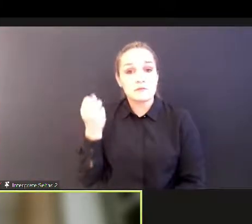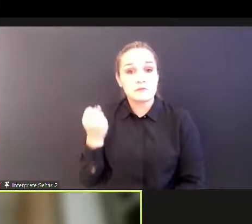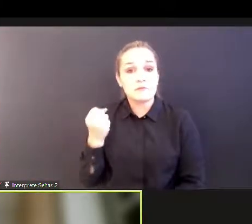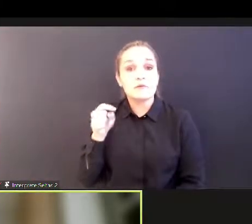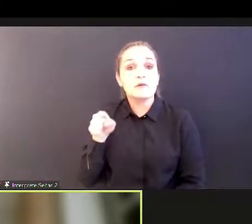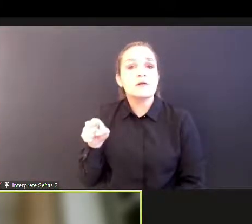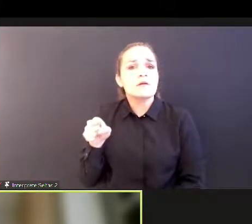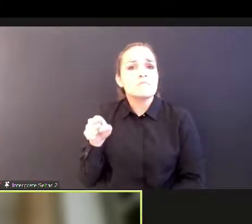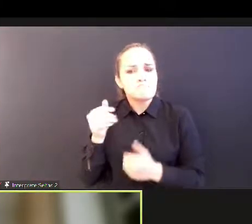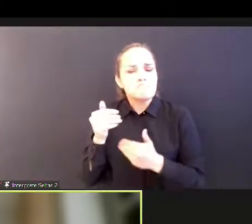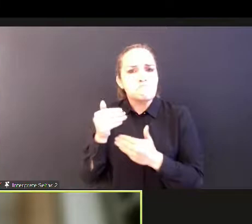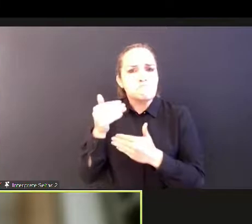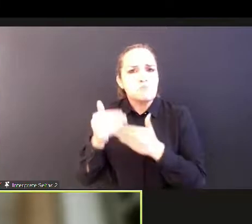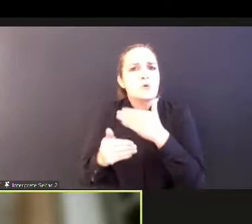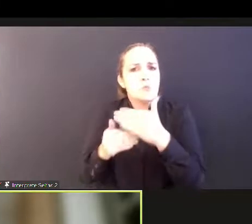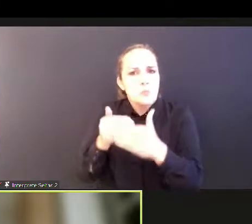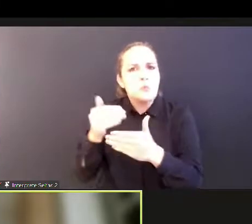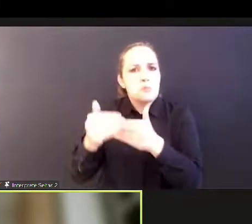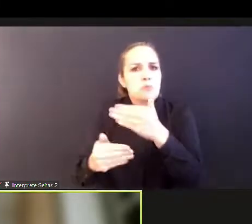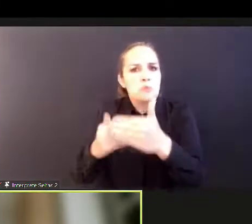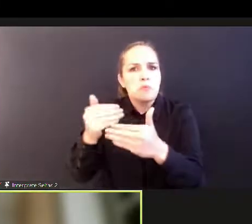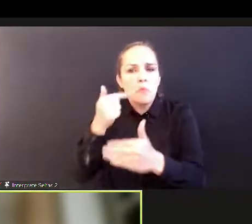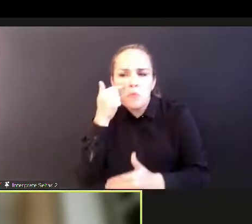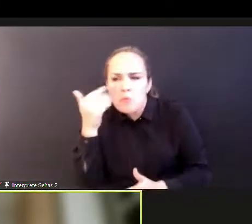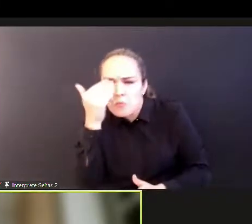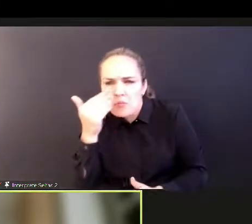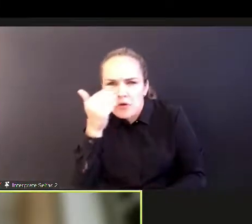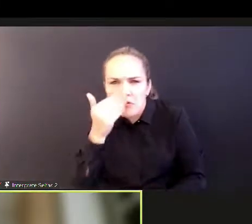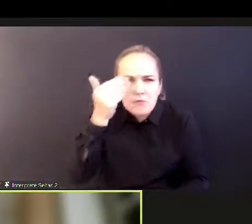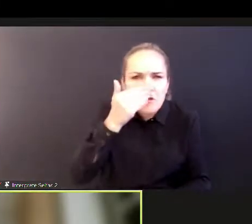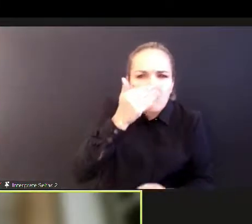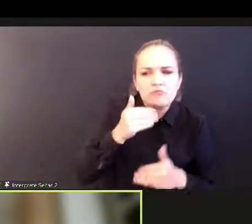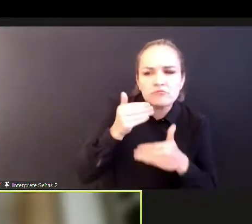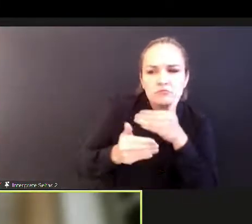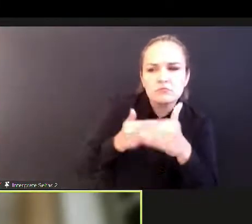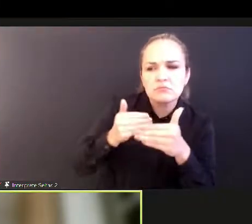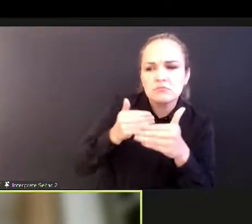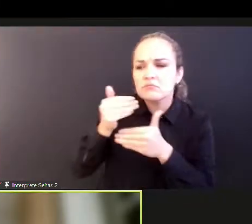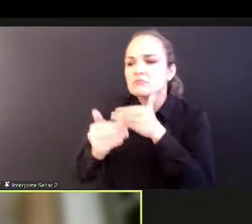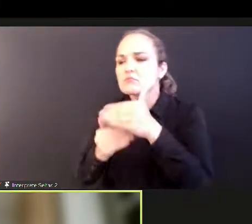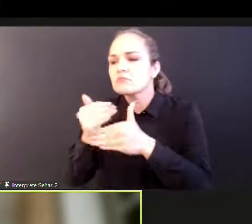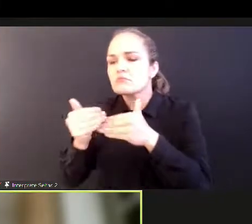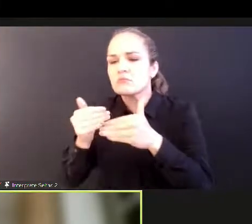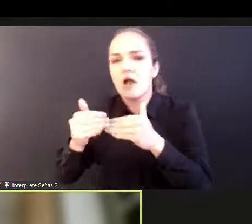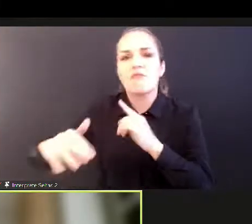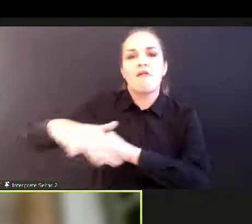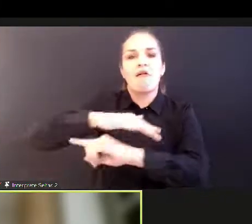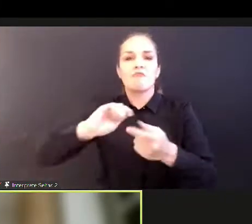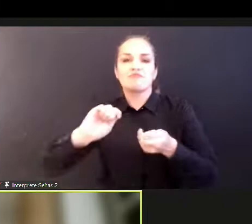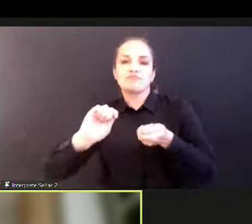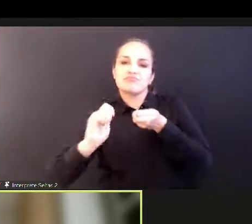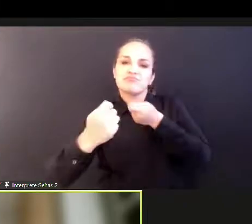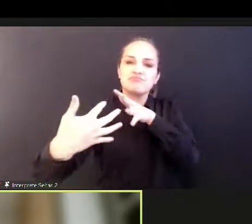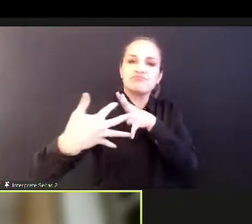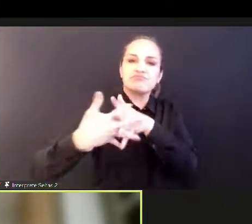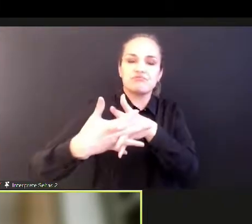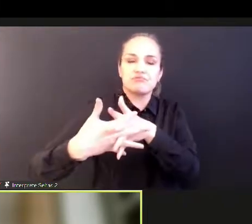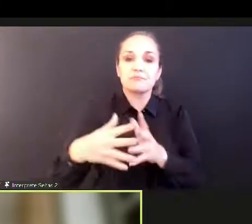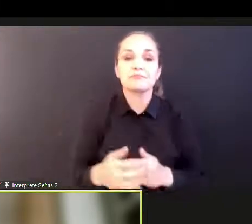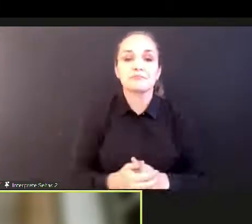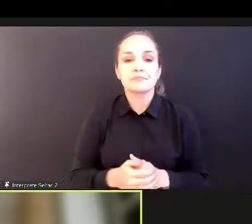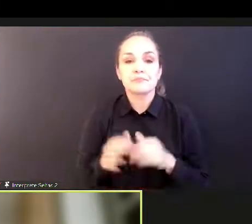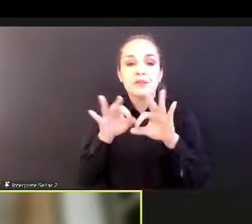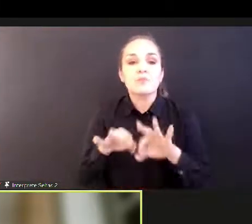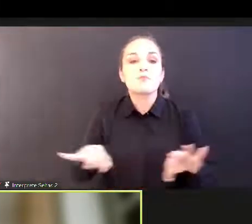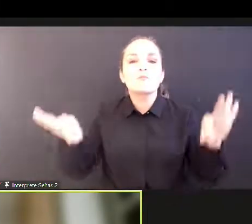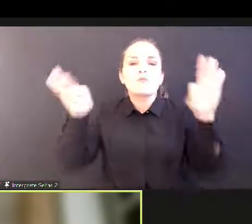extremely important. And one of the things that emerged from the study is that absence of such an environment, like we found in the case of Mongolia,